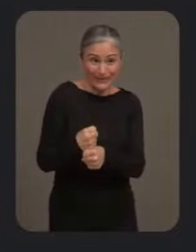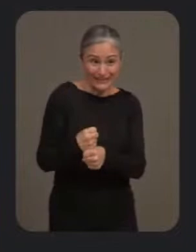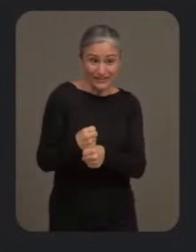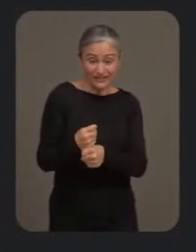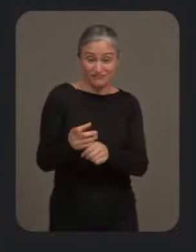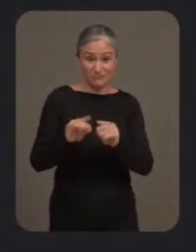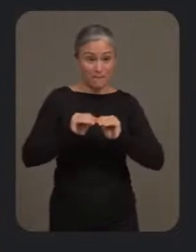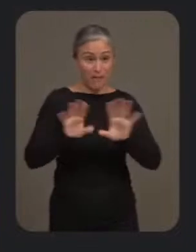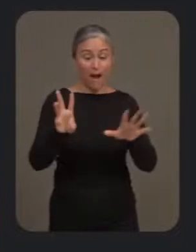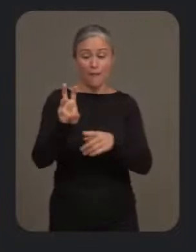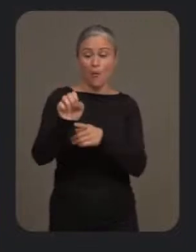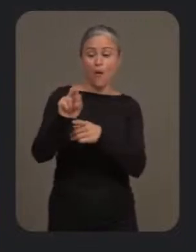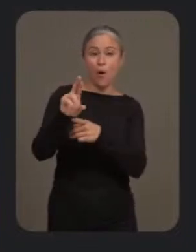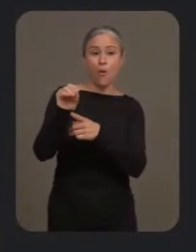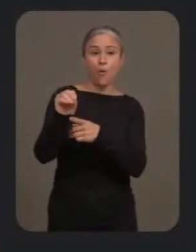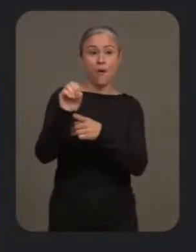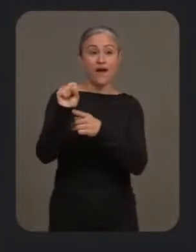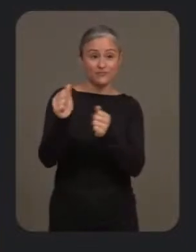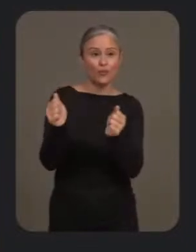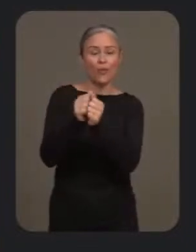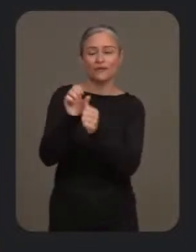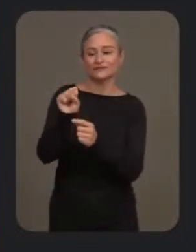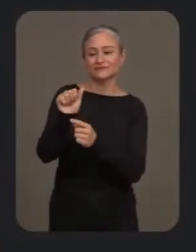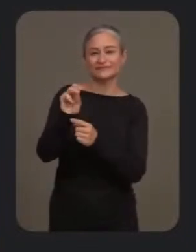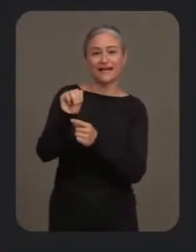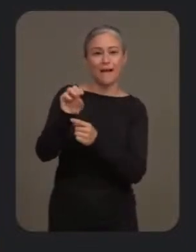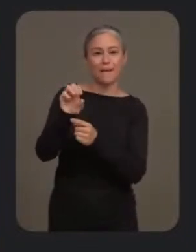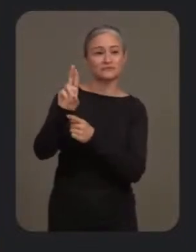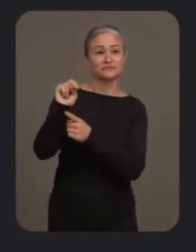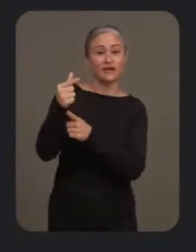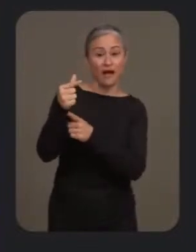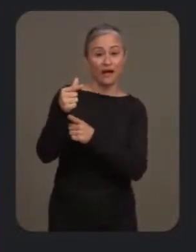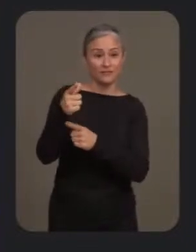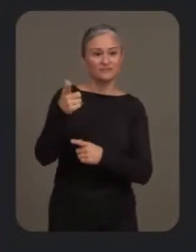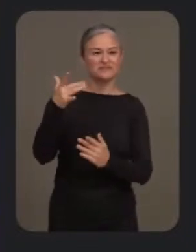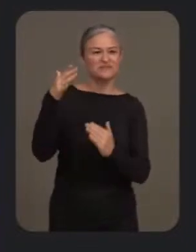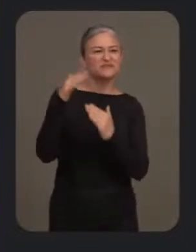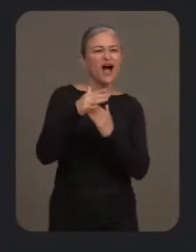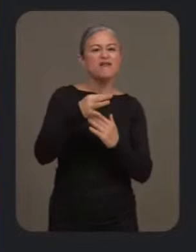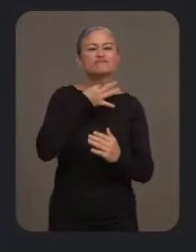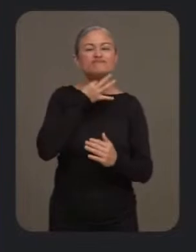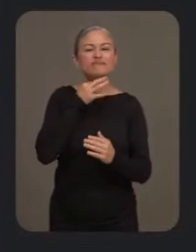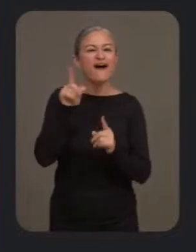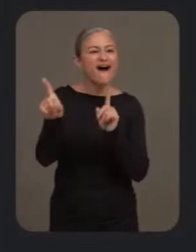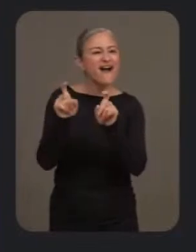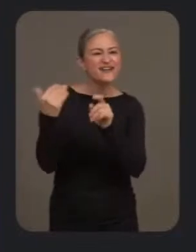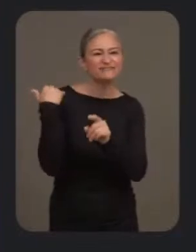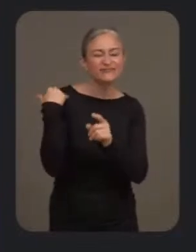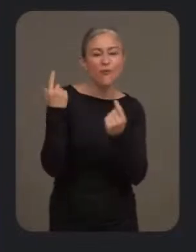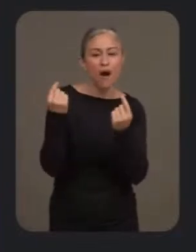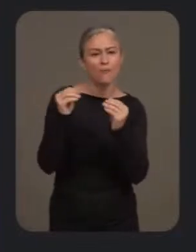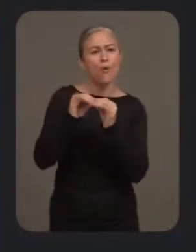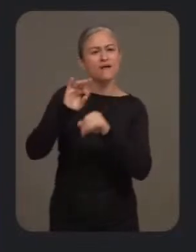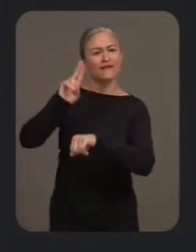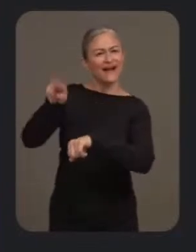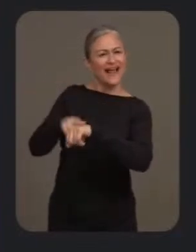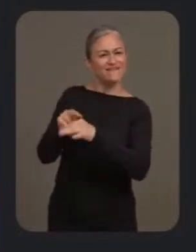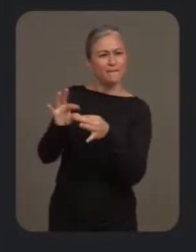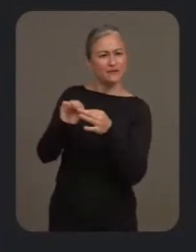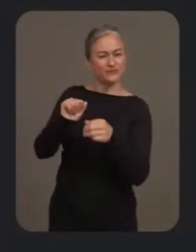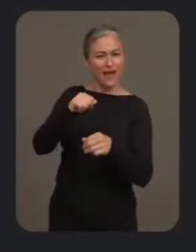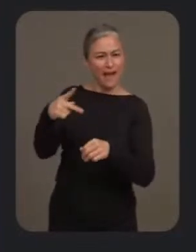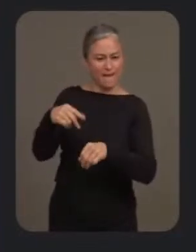Wear OS 3 with Samsung. A top ask from fans has been for more native messaging apps on the